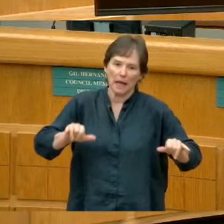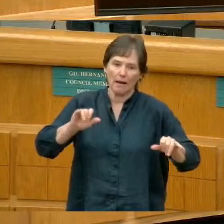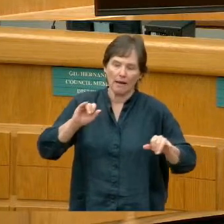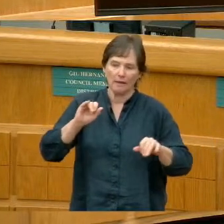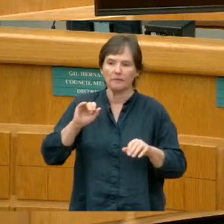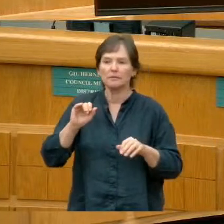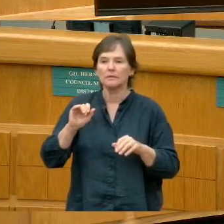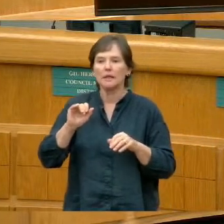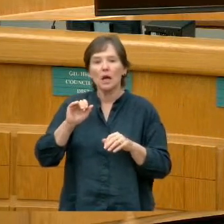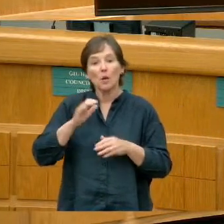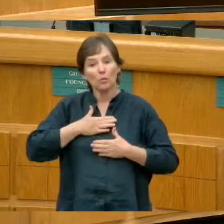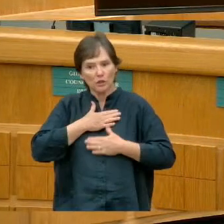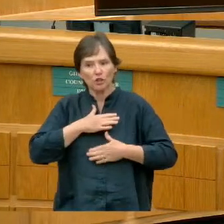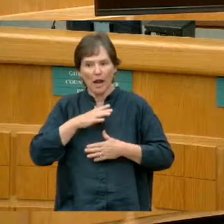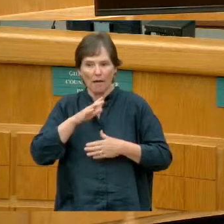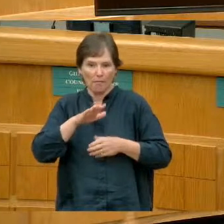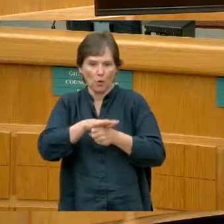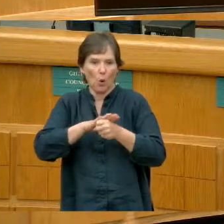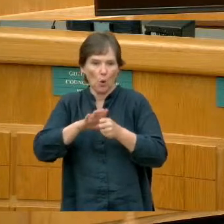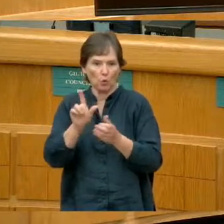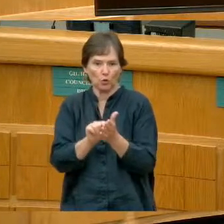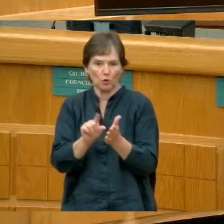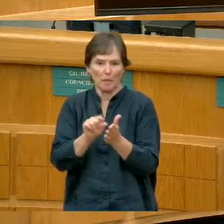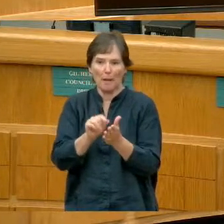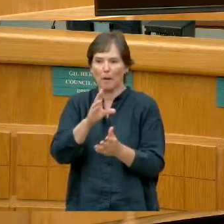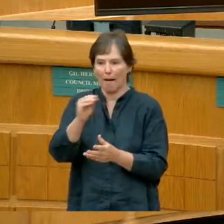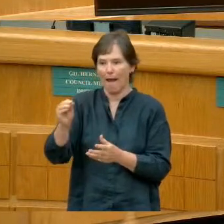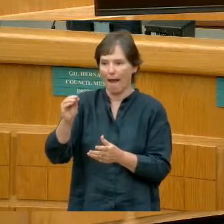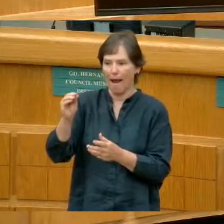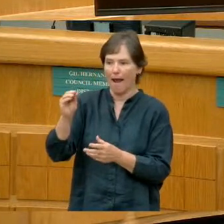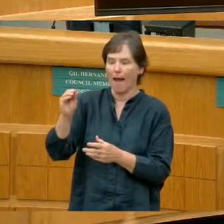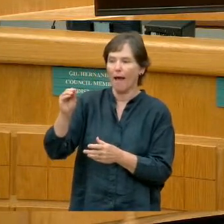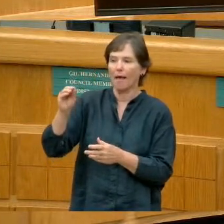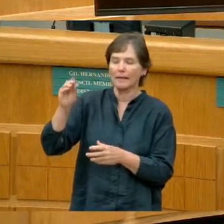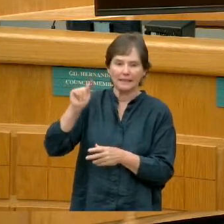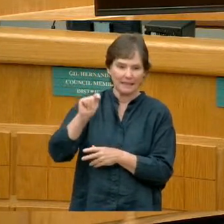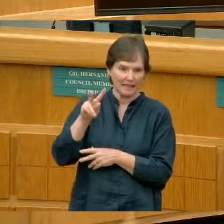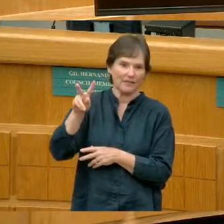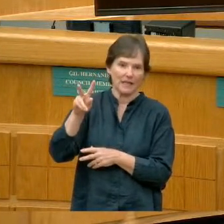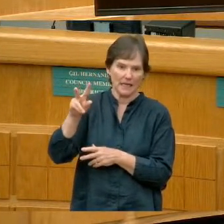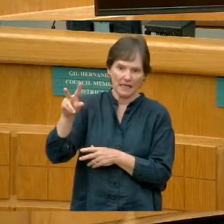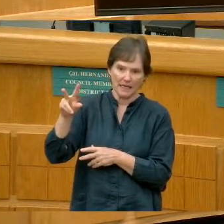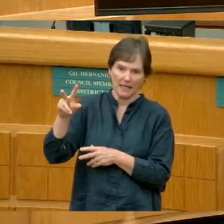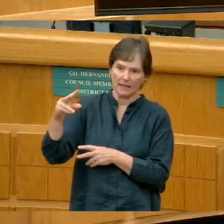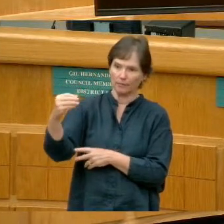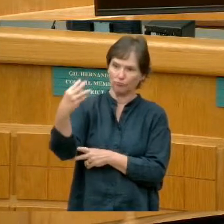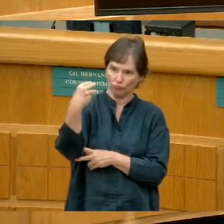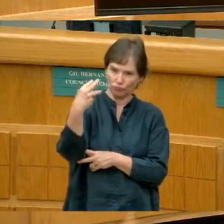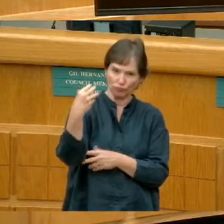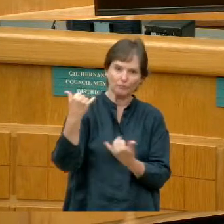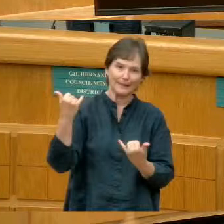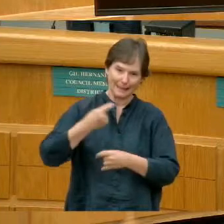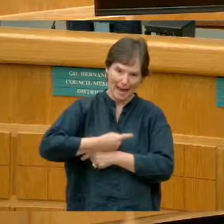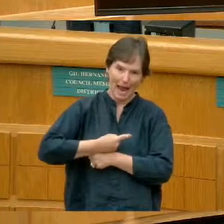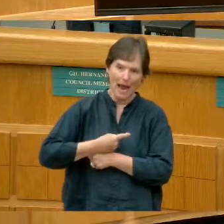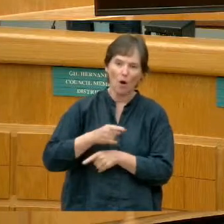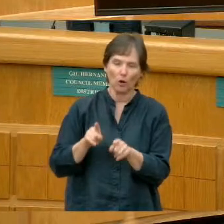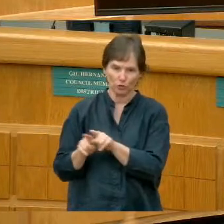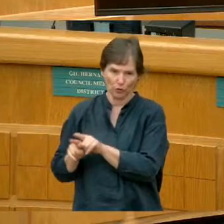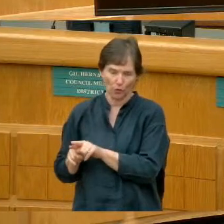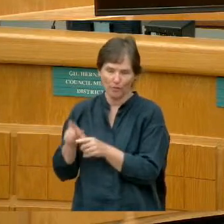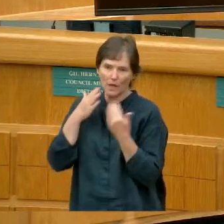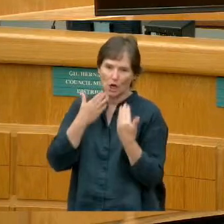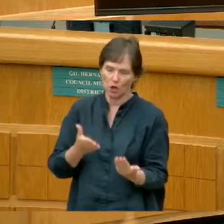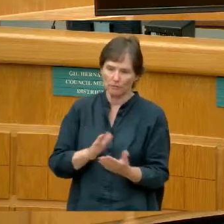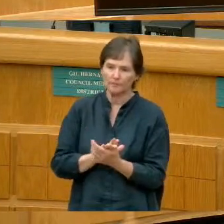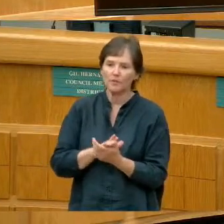local newspaper covering our press briefings and for covering them again today as well. So what I'm going to do is just go